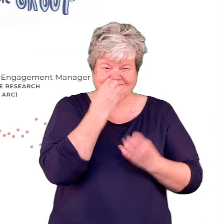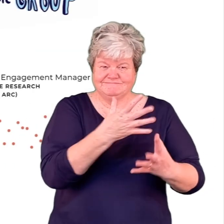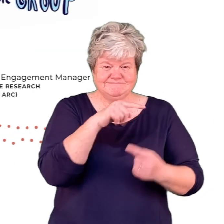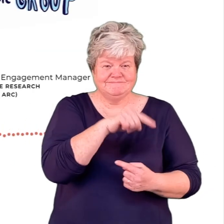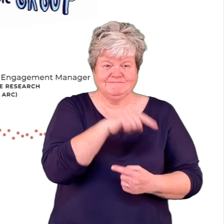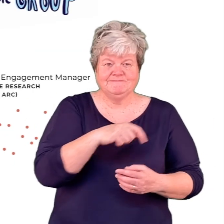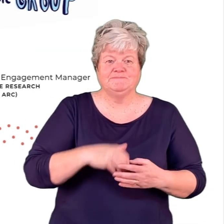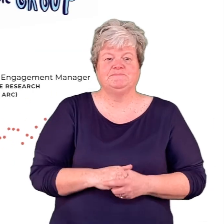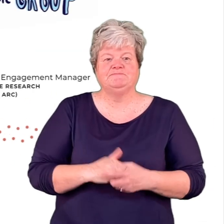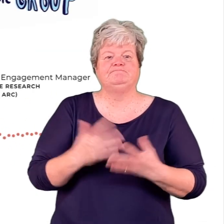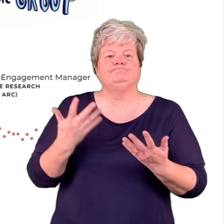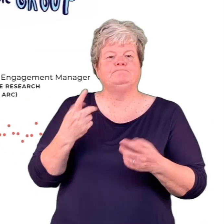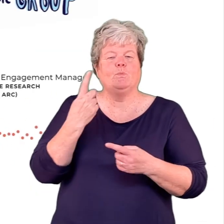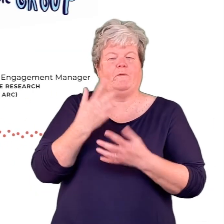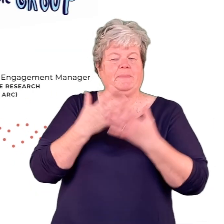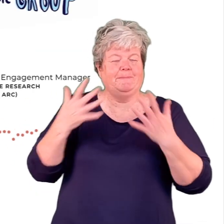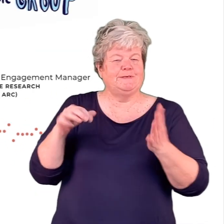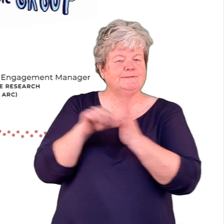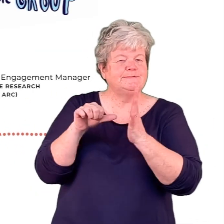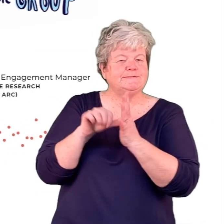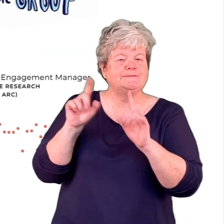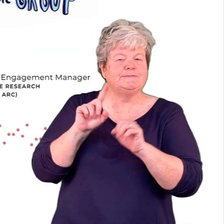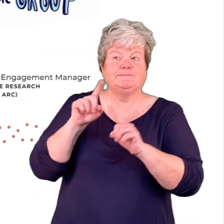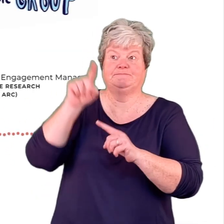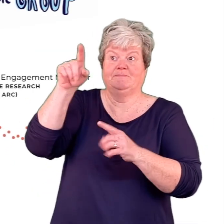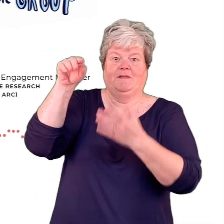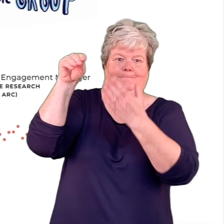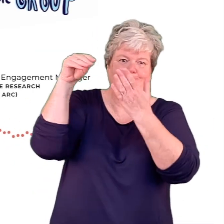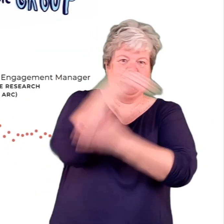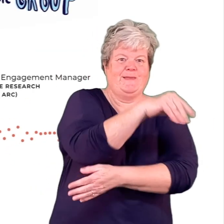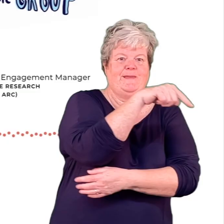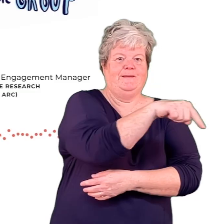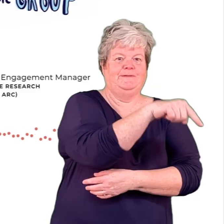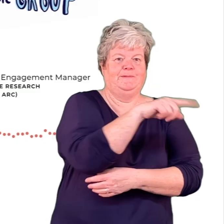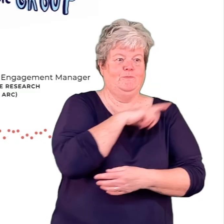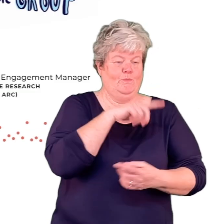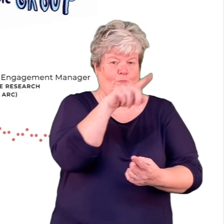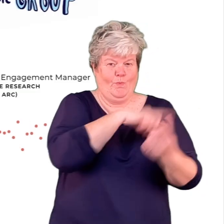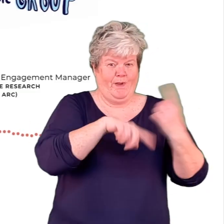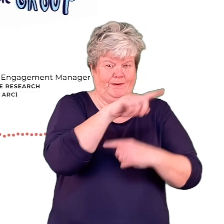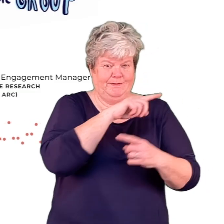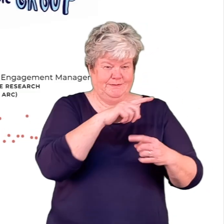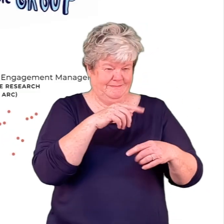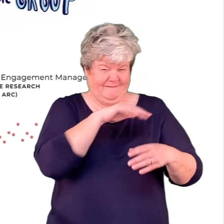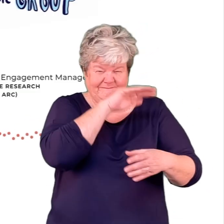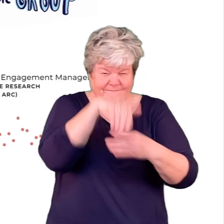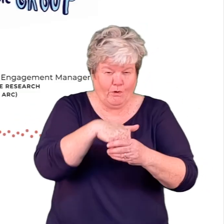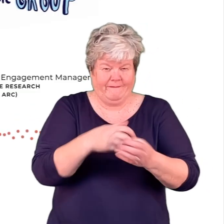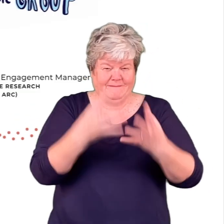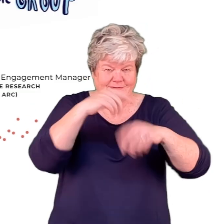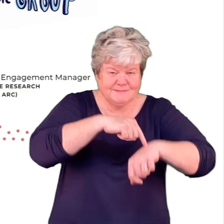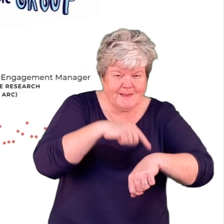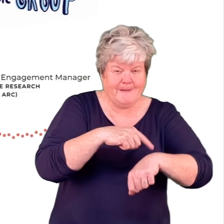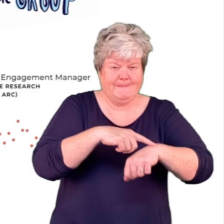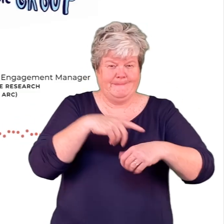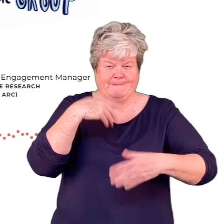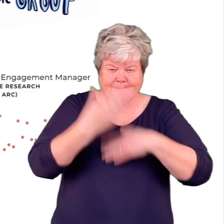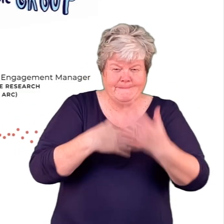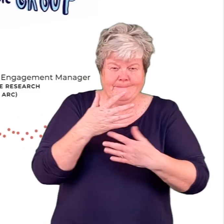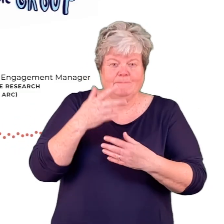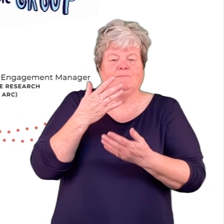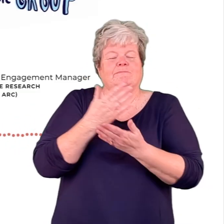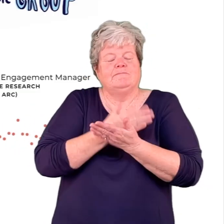One of the biggest hurdles are issues around payment and reward for people's involvement. There's a really clear expectation